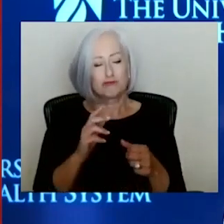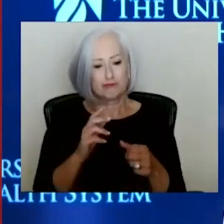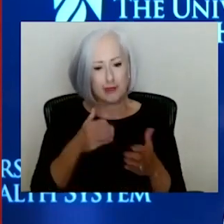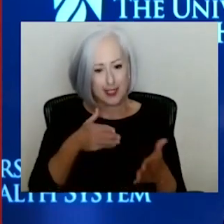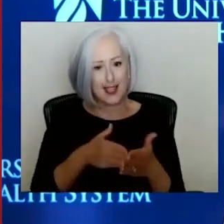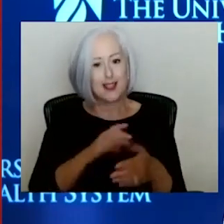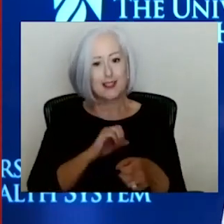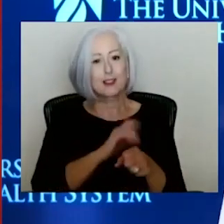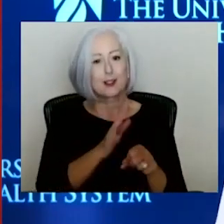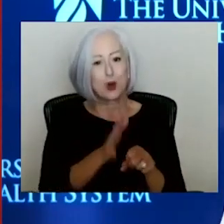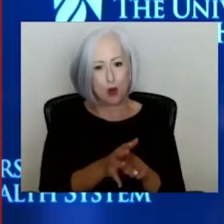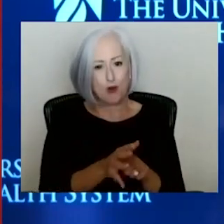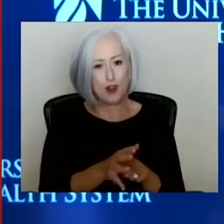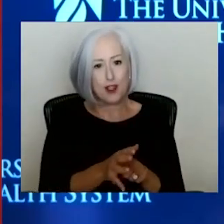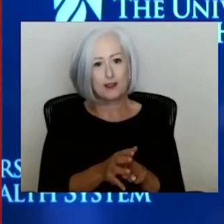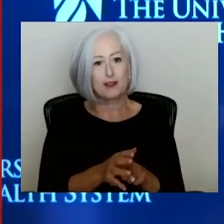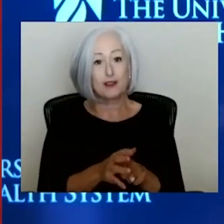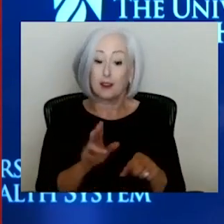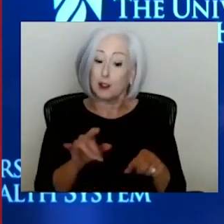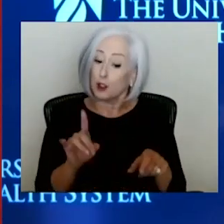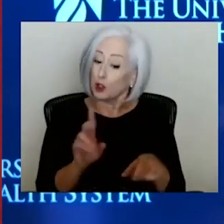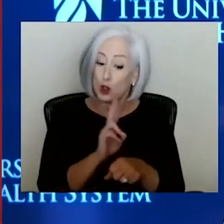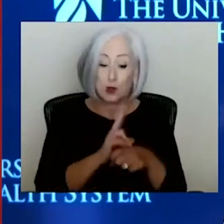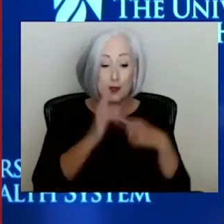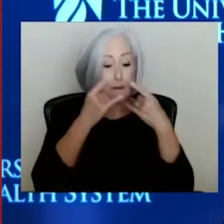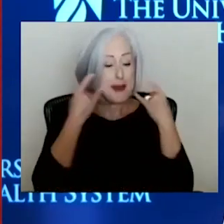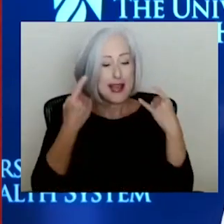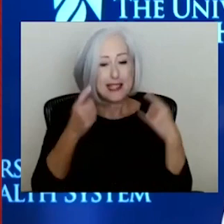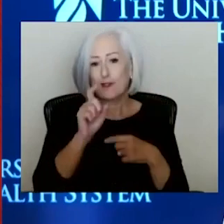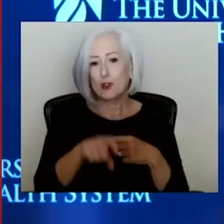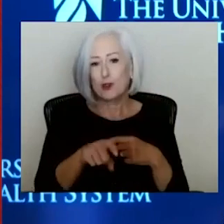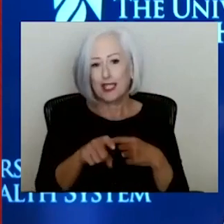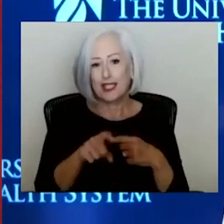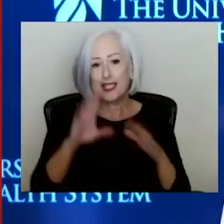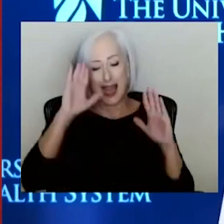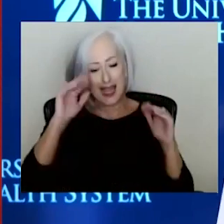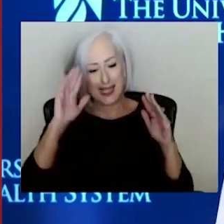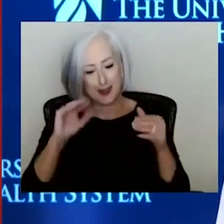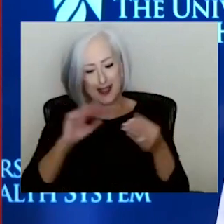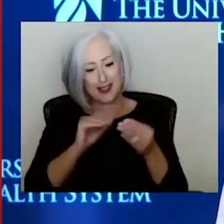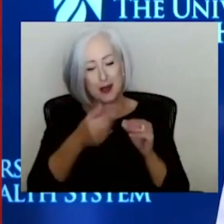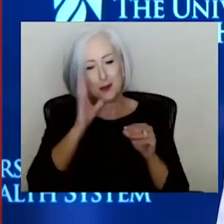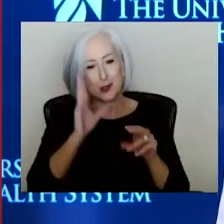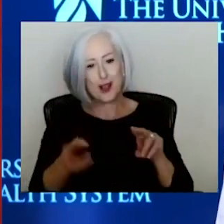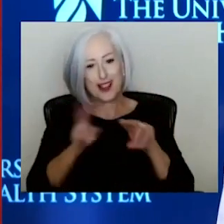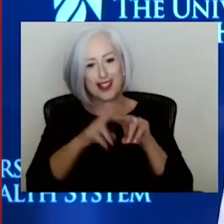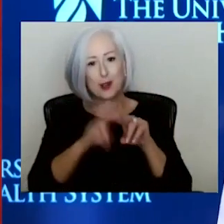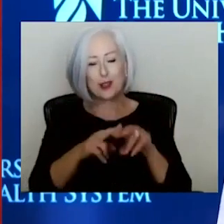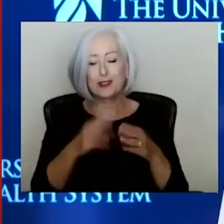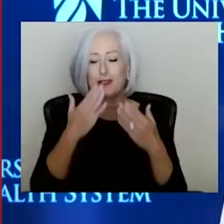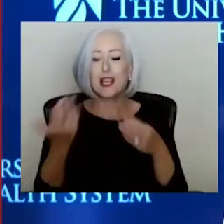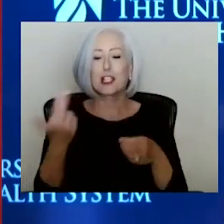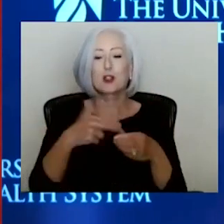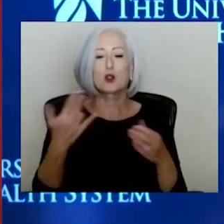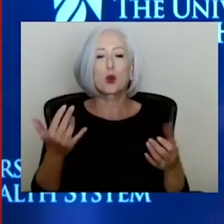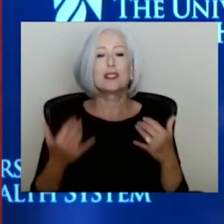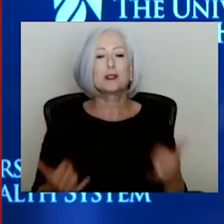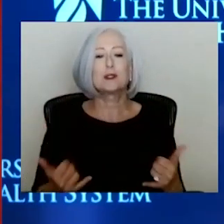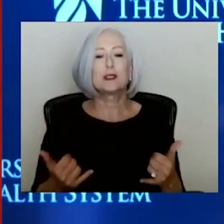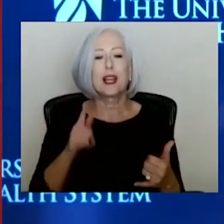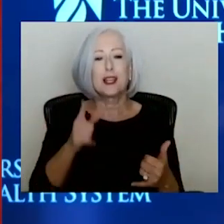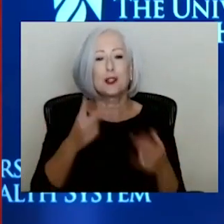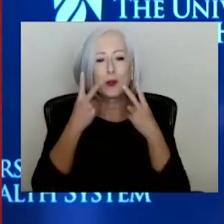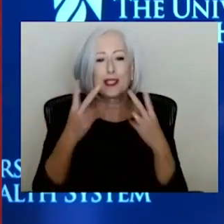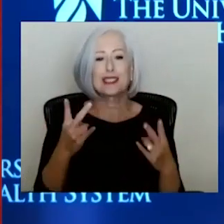and watch the numbers because I suspect it's coming back. All right, thanks for being with us today. Don't forget, you can catch our shows anytime